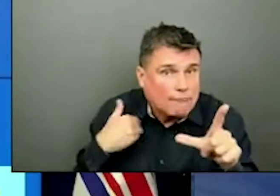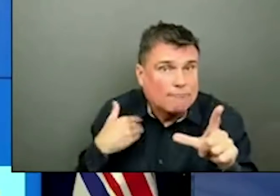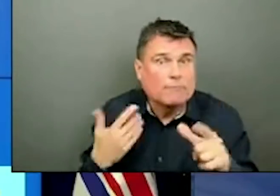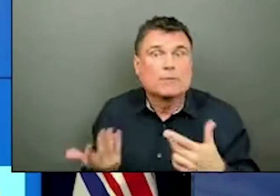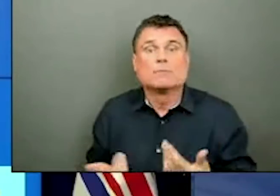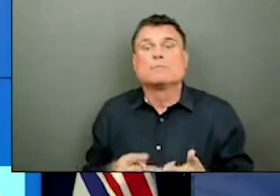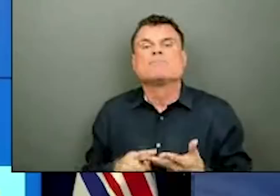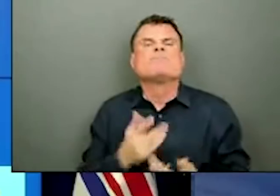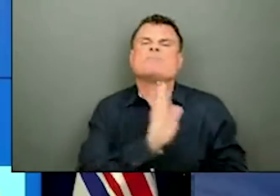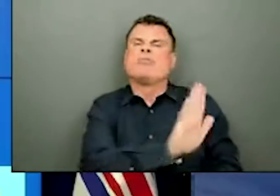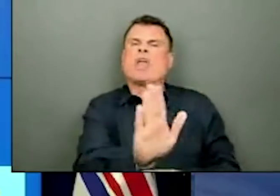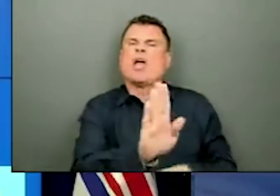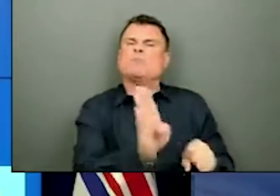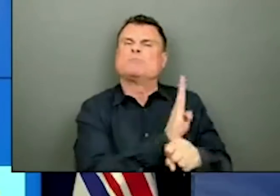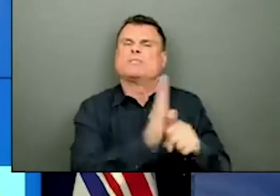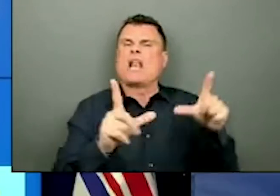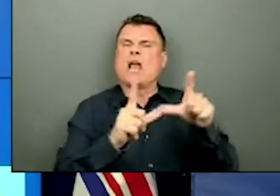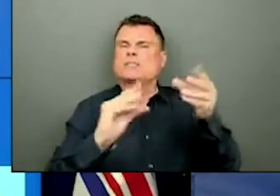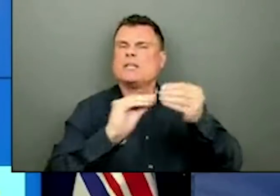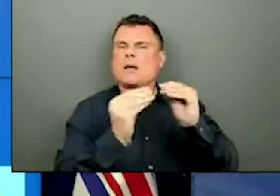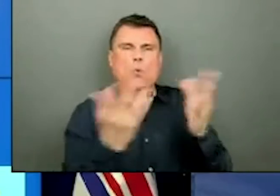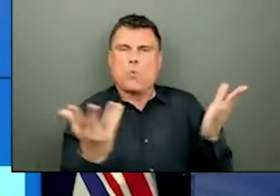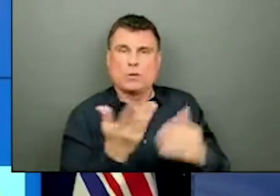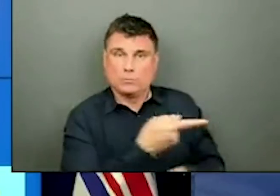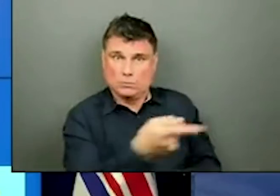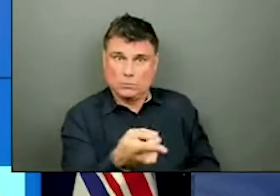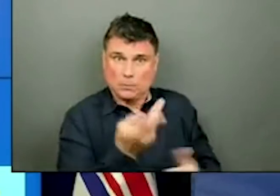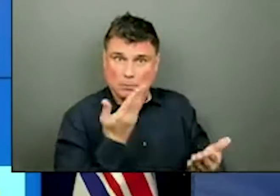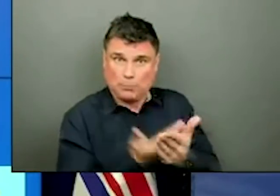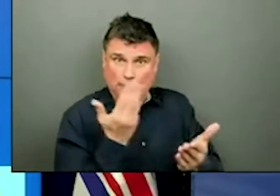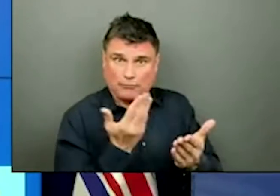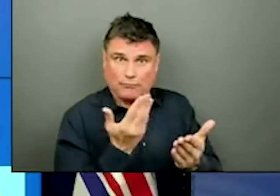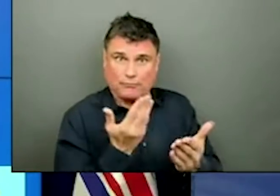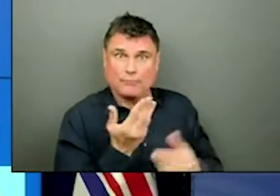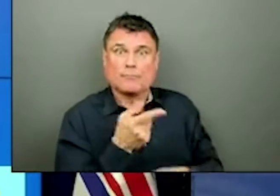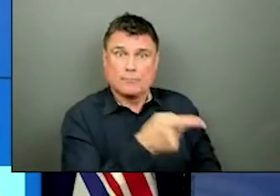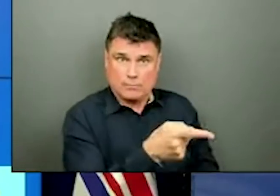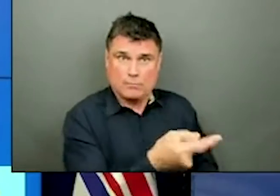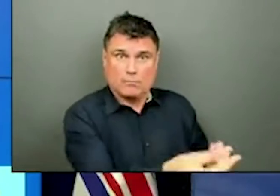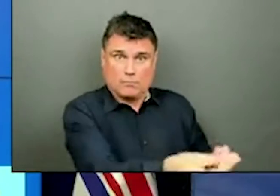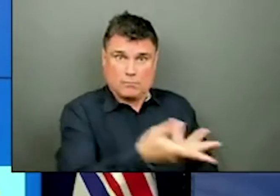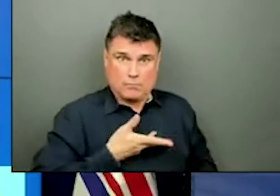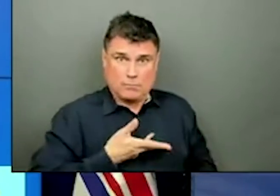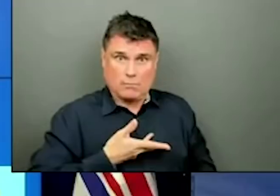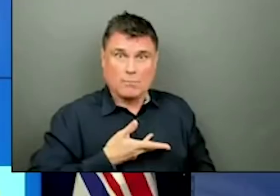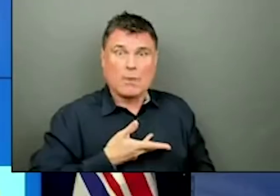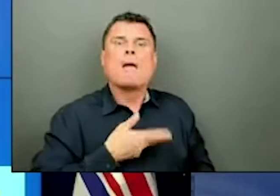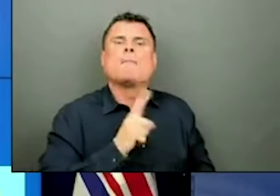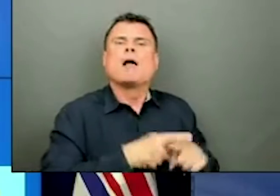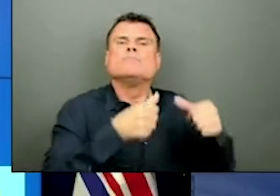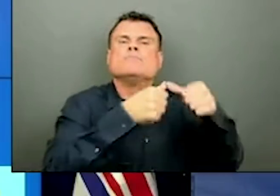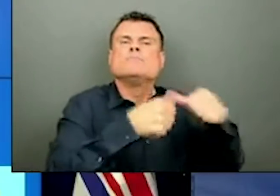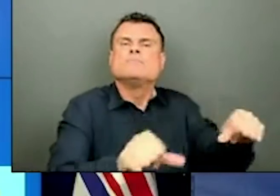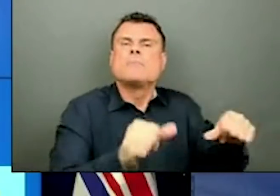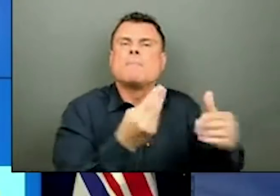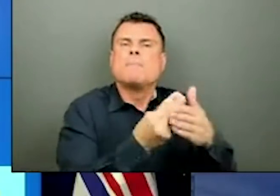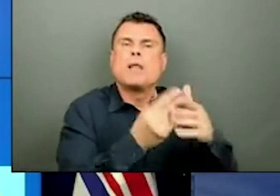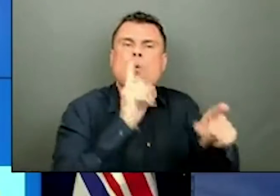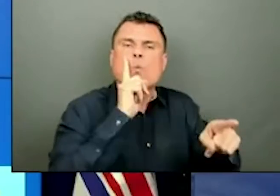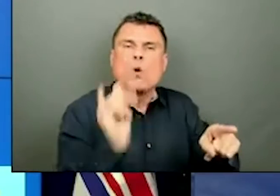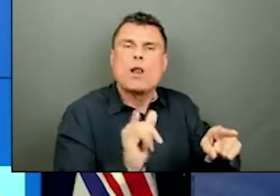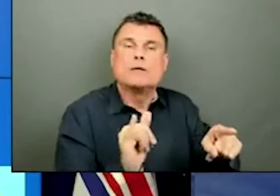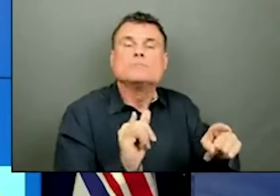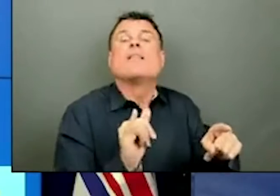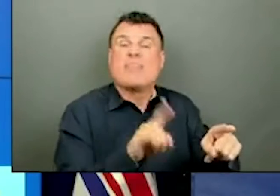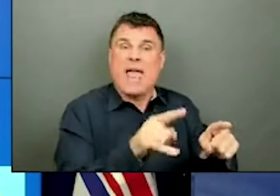their business license number, and we're asking them to provide us their deposit account information. And so it's a very streamlined process.